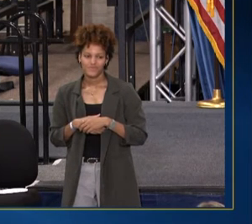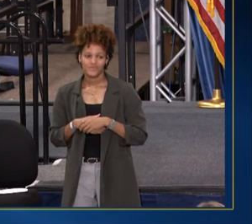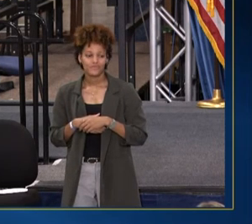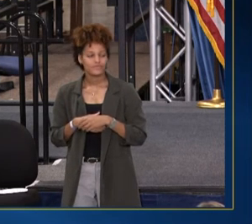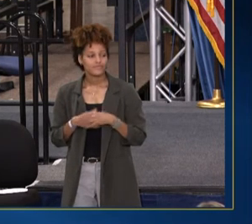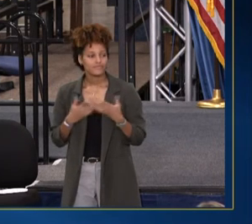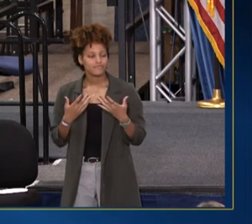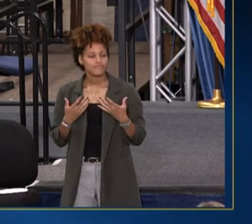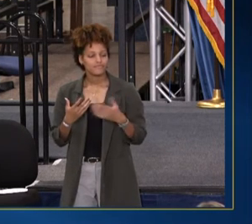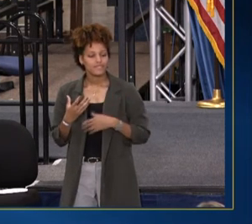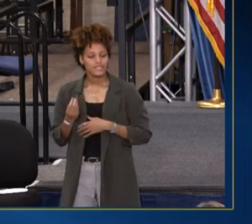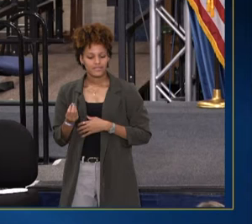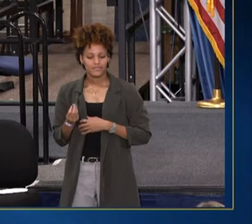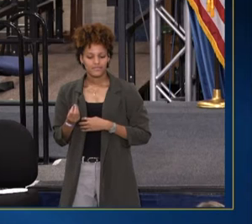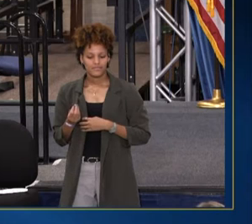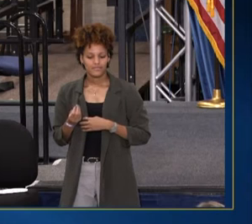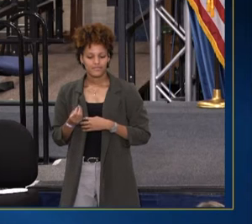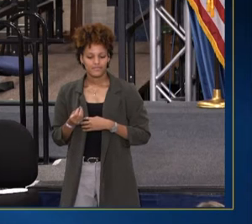And